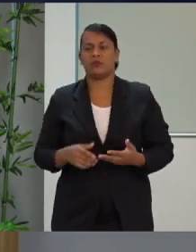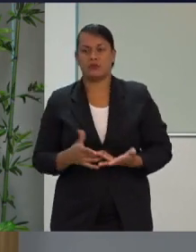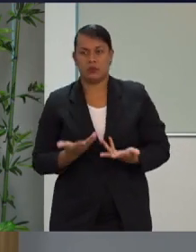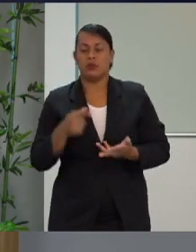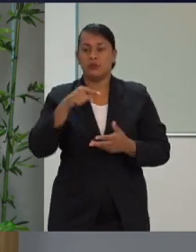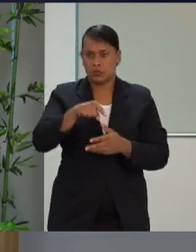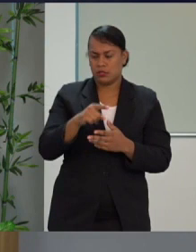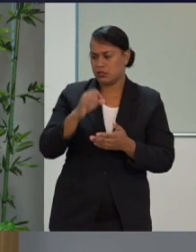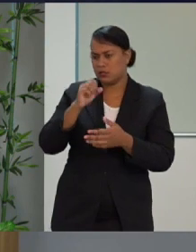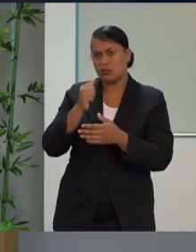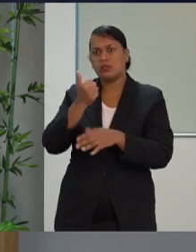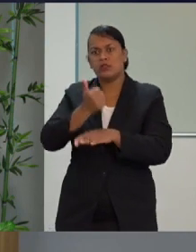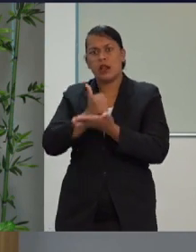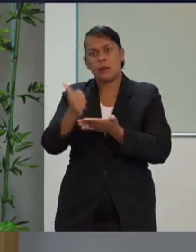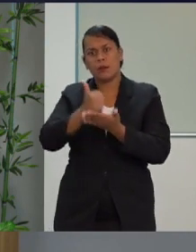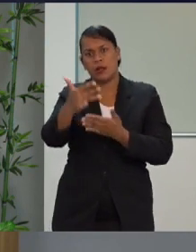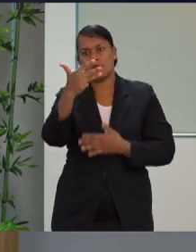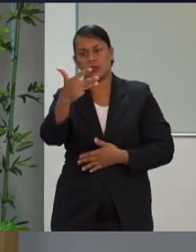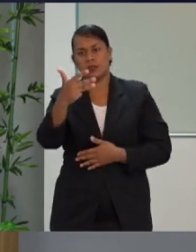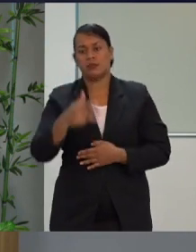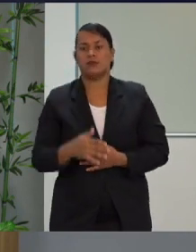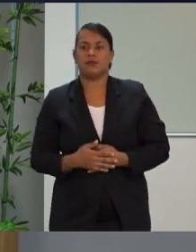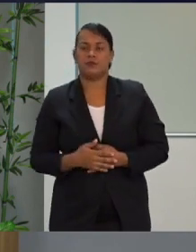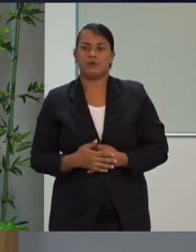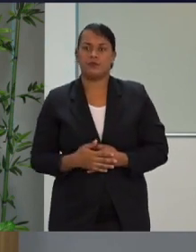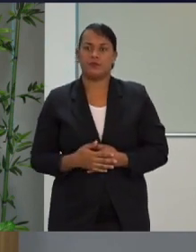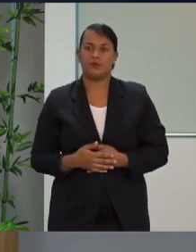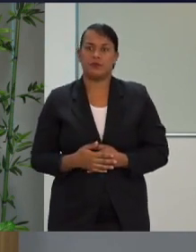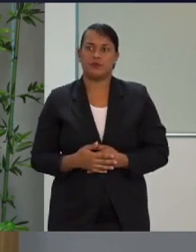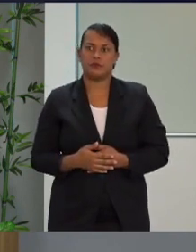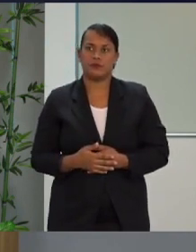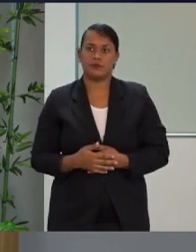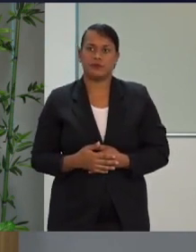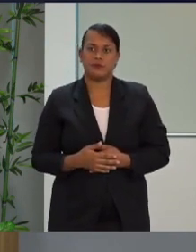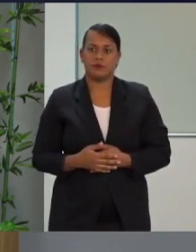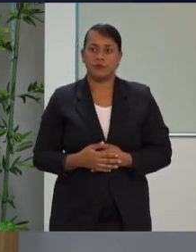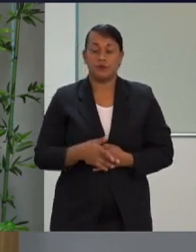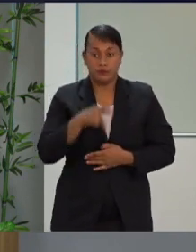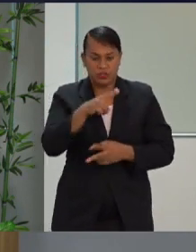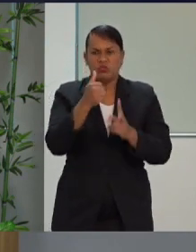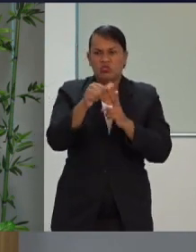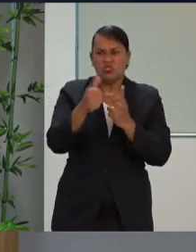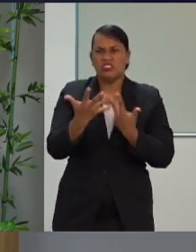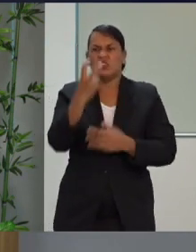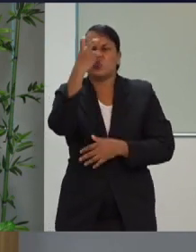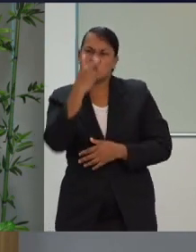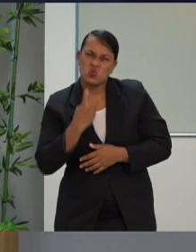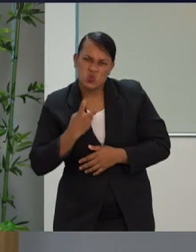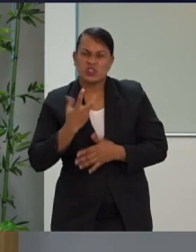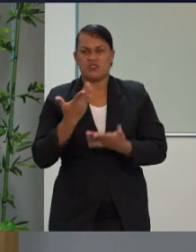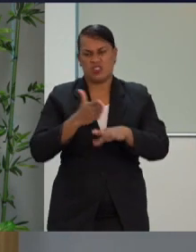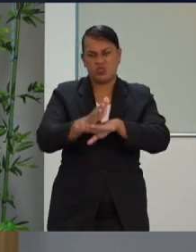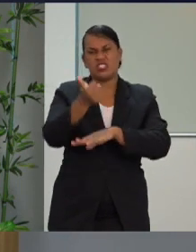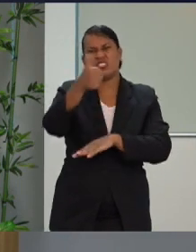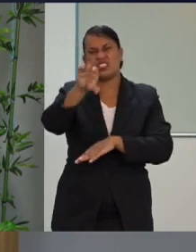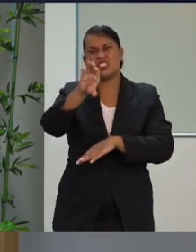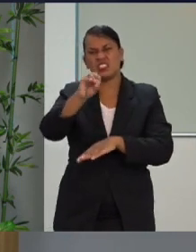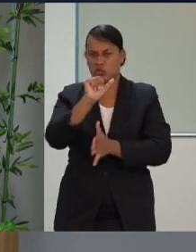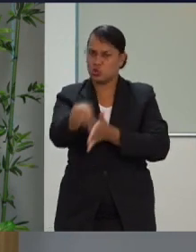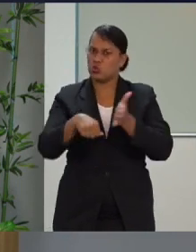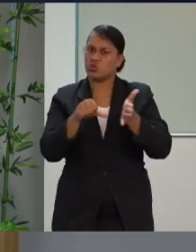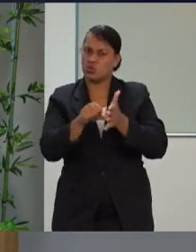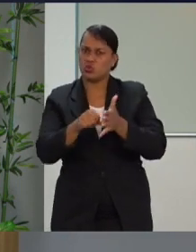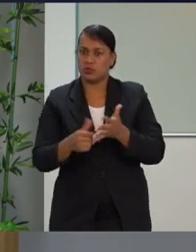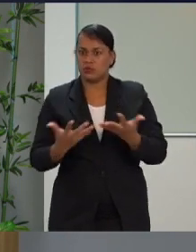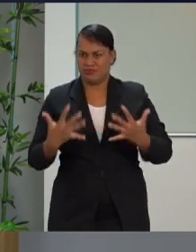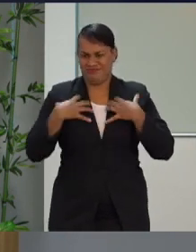9. She is also elderly. She is more than 60 years old and has chronic